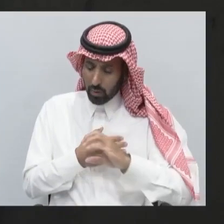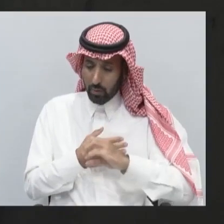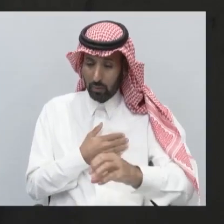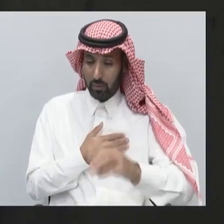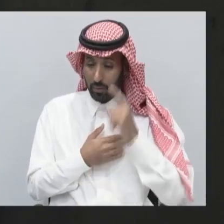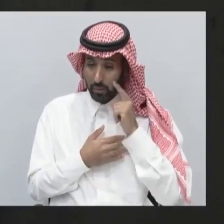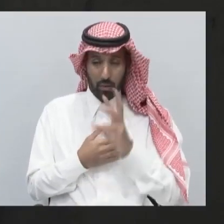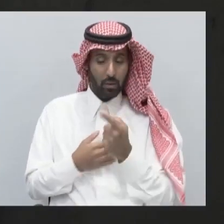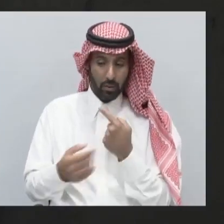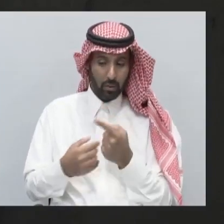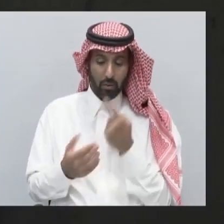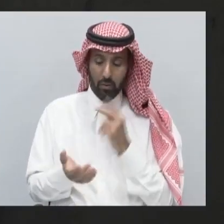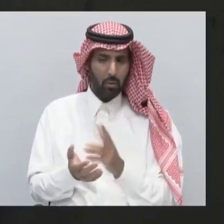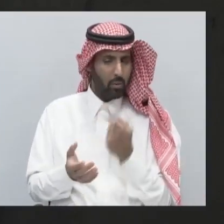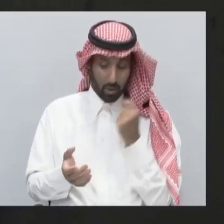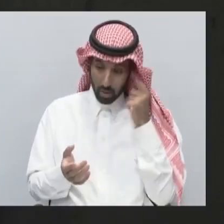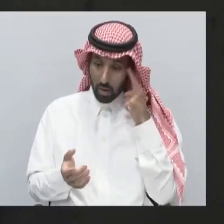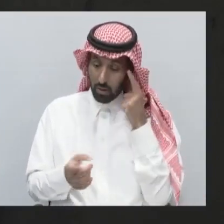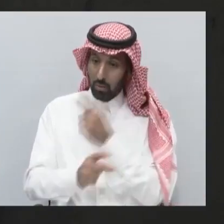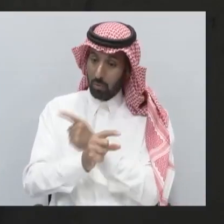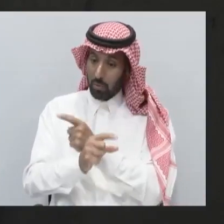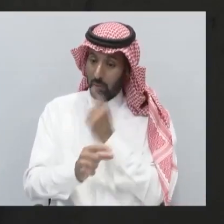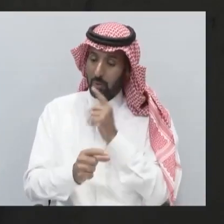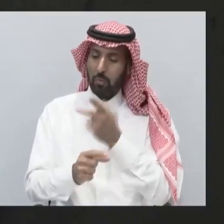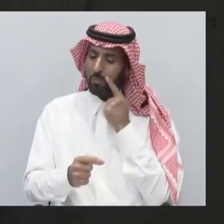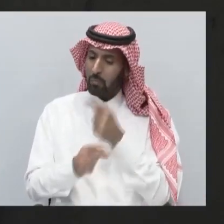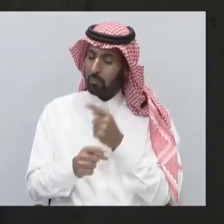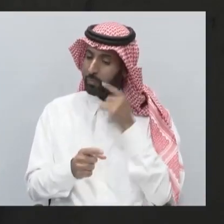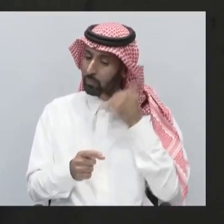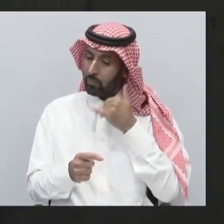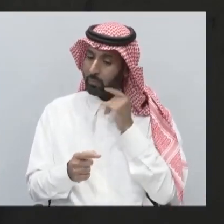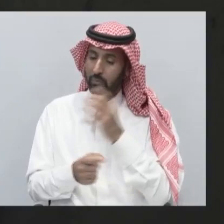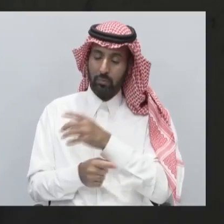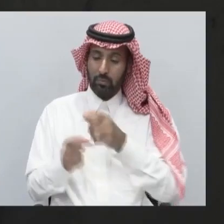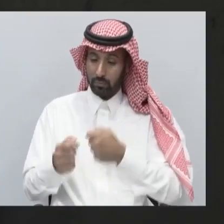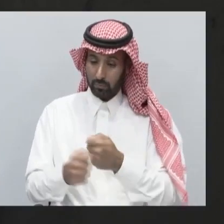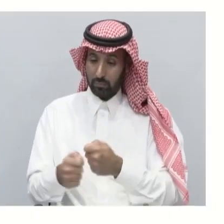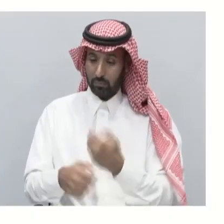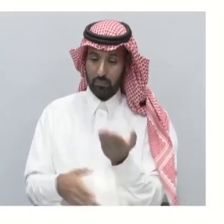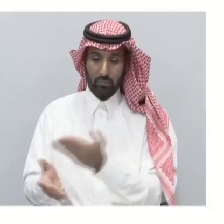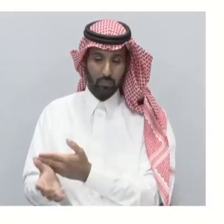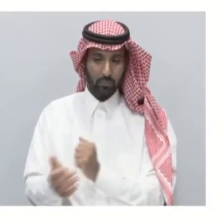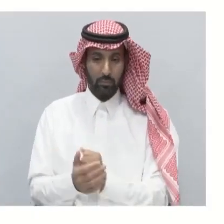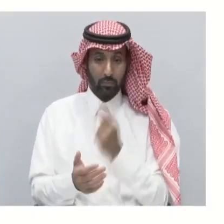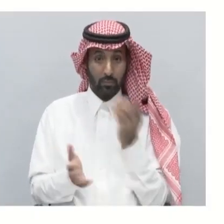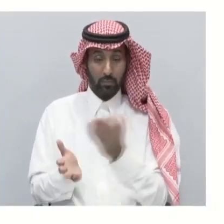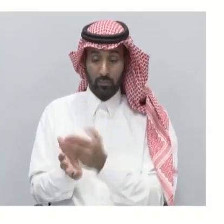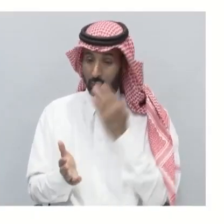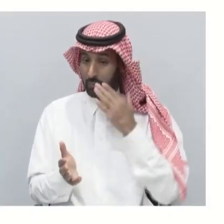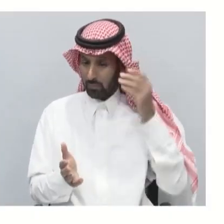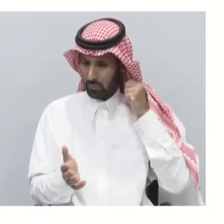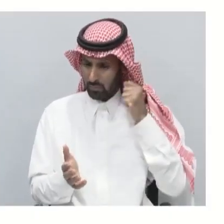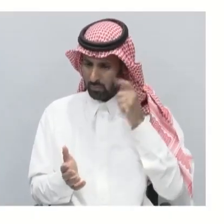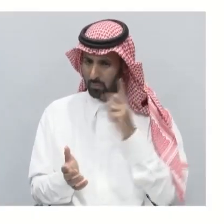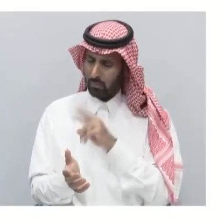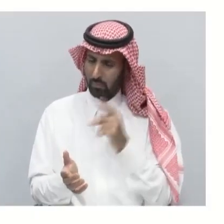so it depends on the relation. Could be a teacher, could be you are contacting a seller or someone. So your greeting could be